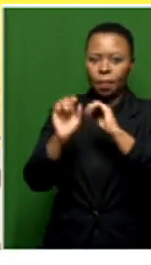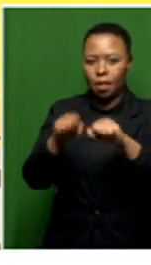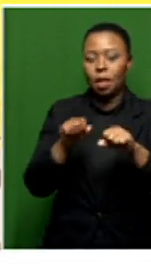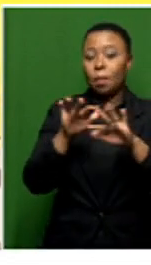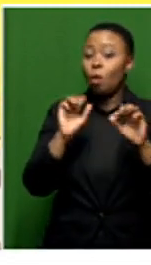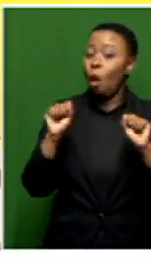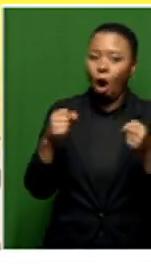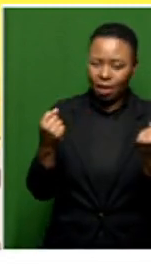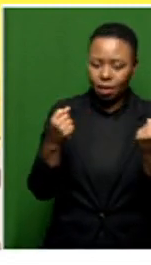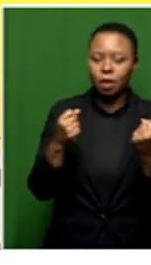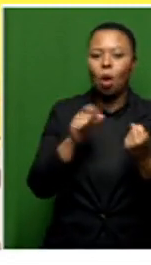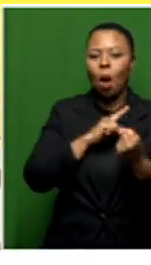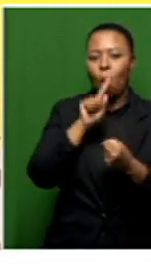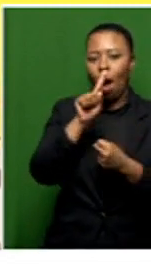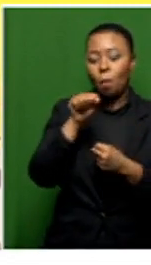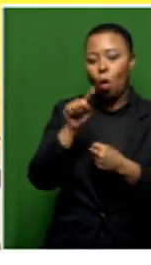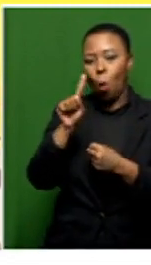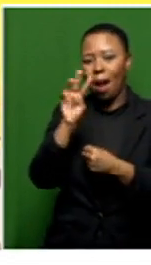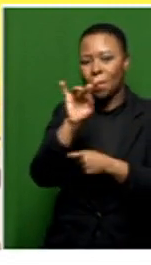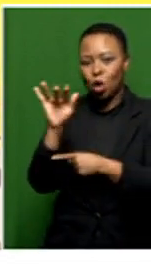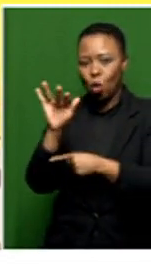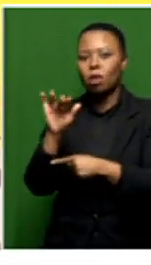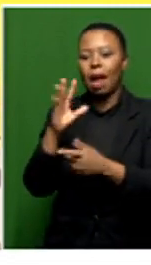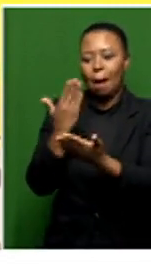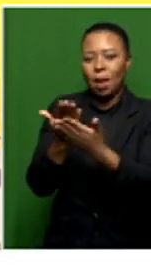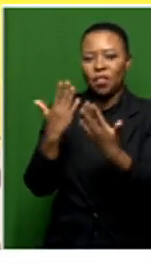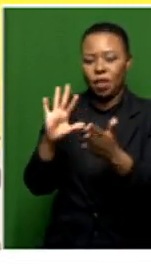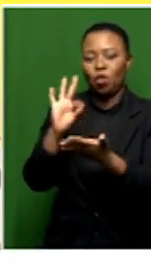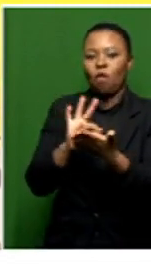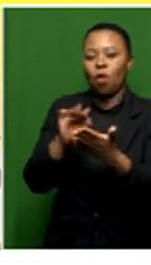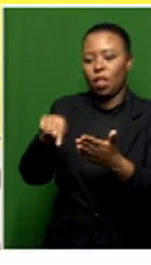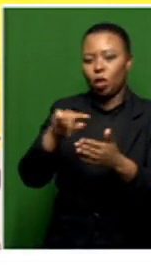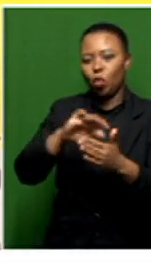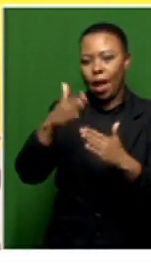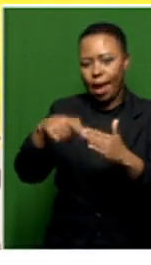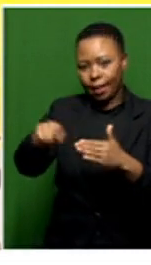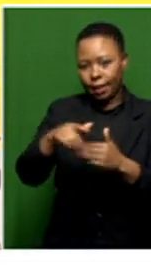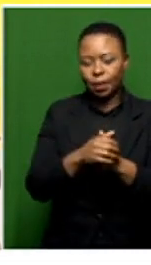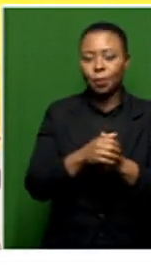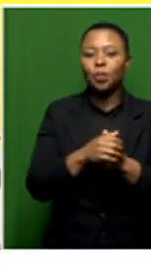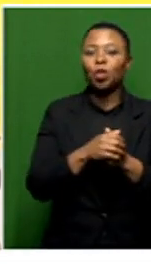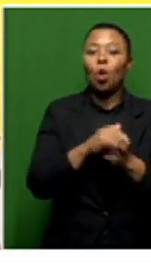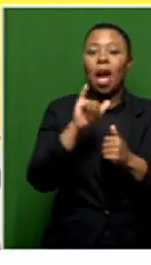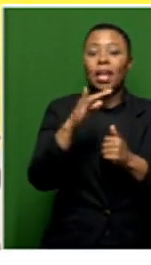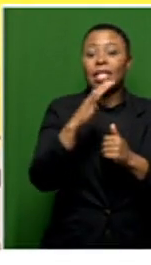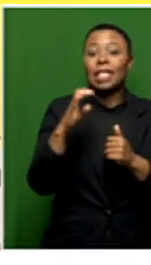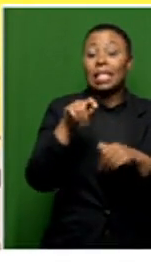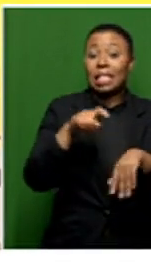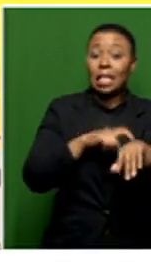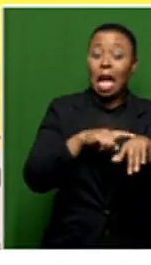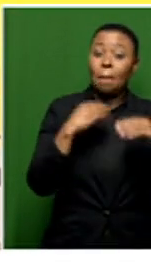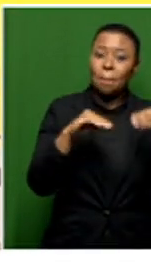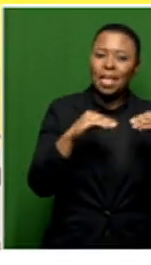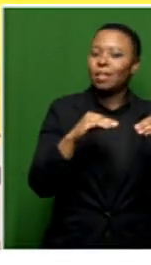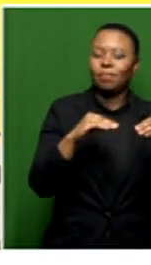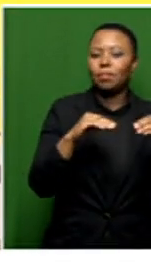as about 1.1 million people have applied to vote this weekend. Not only the IEC is going to be busy during this period, but the